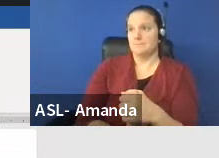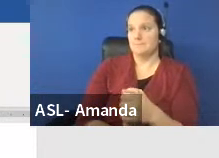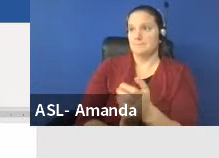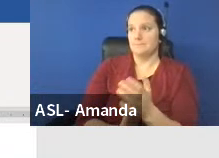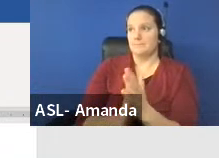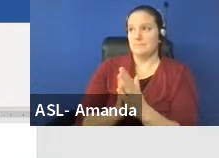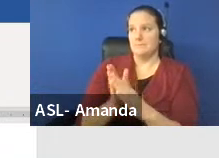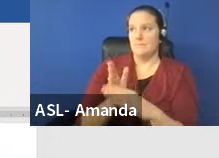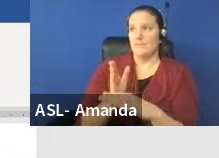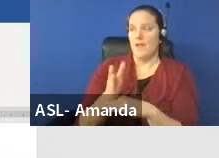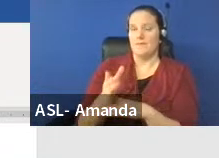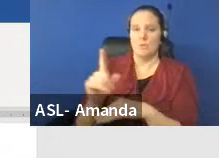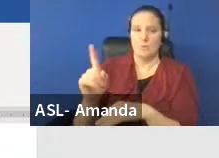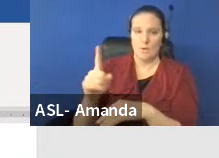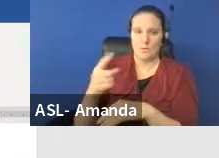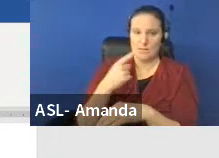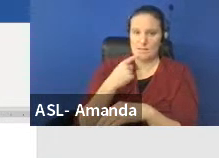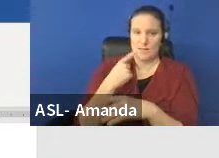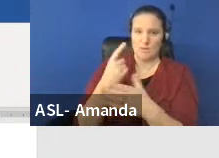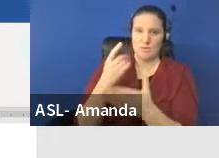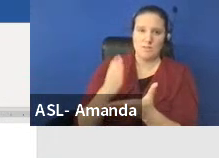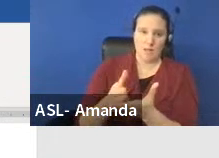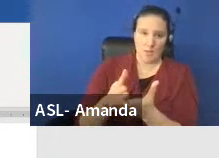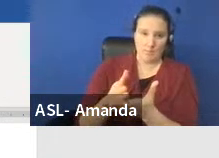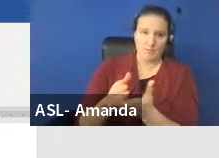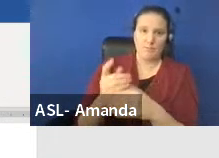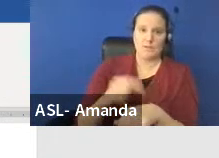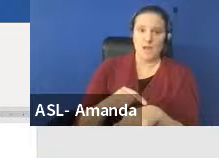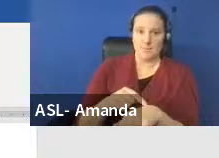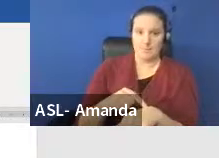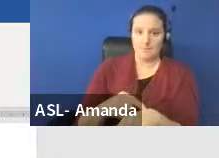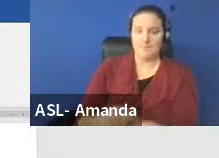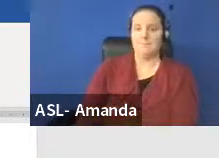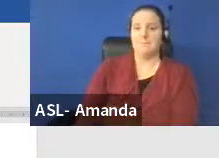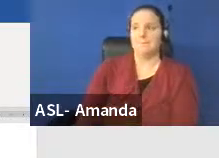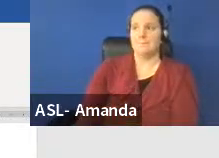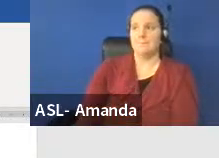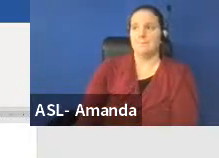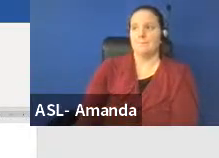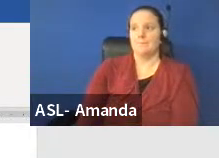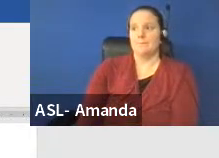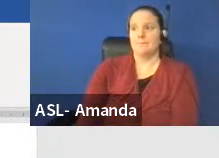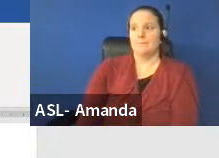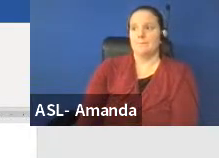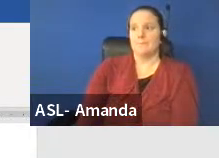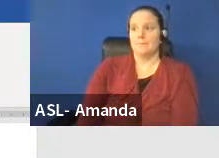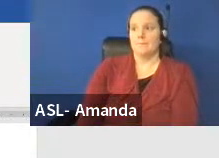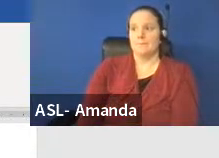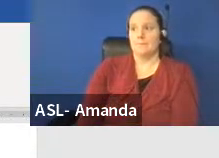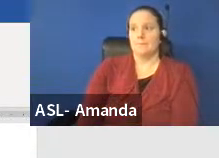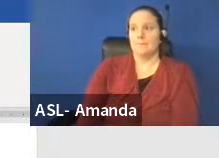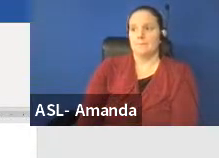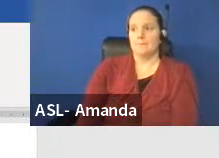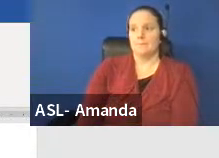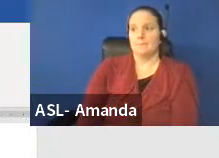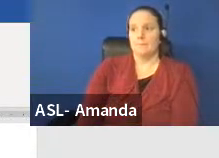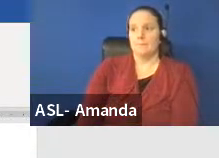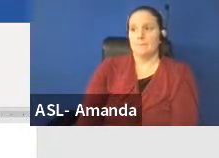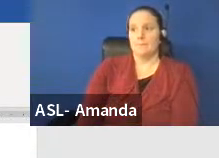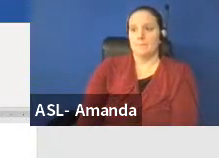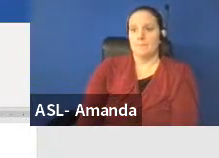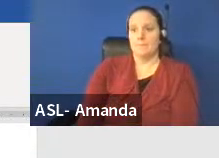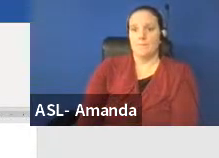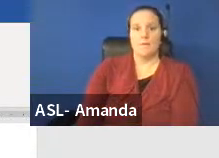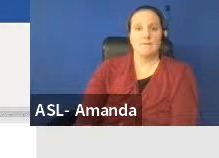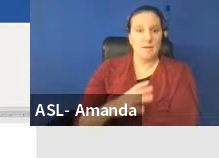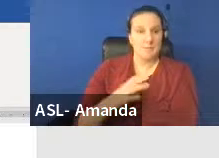little bit after where we said we would go time-wise. So how about we can return to